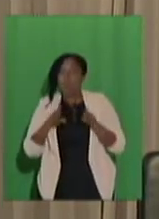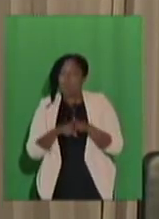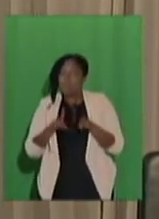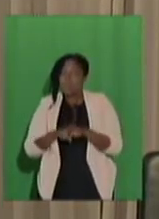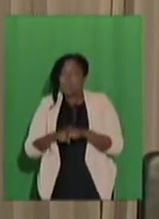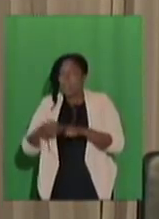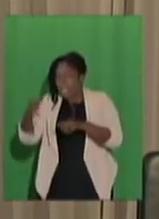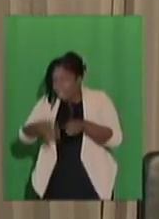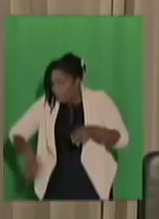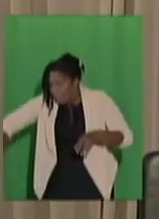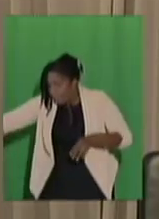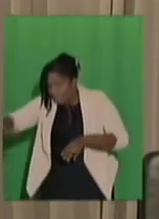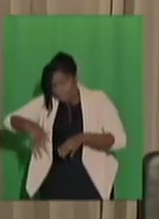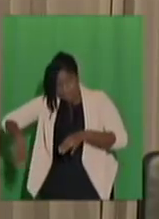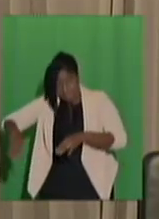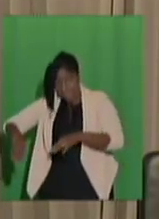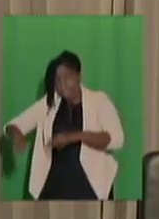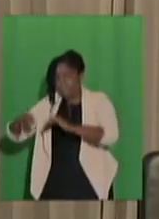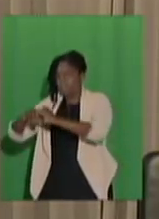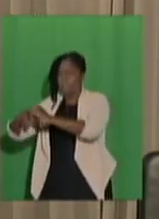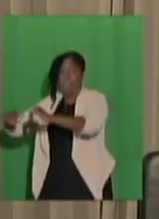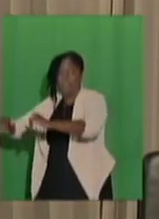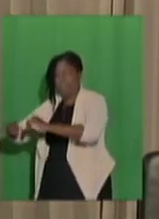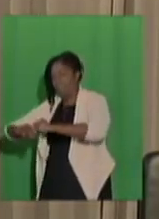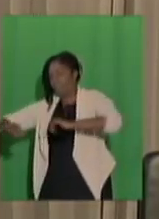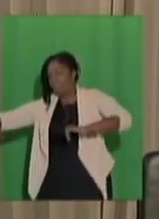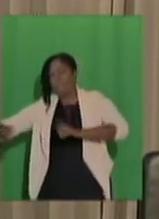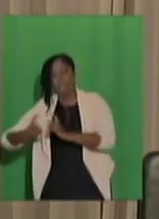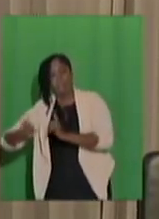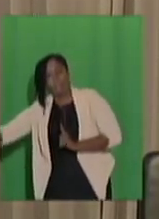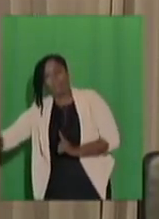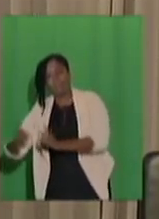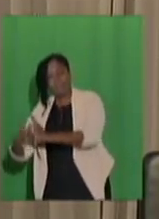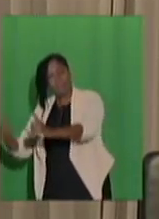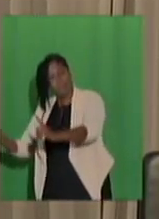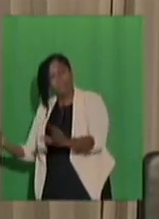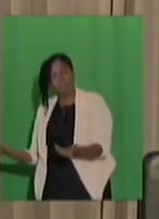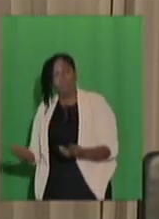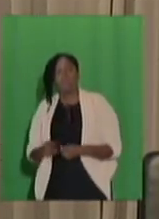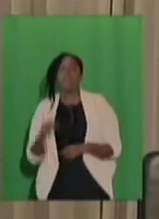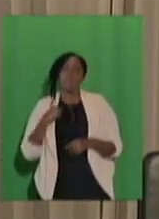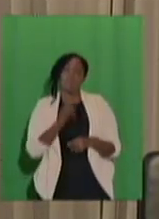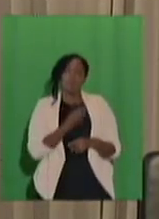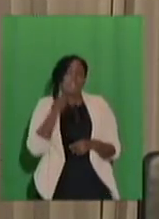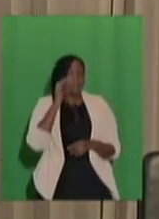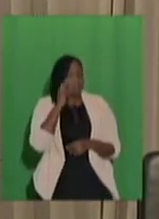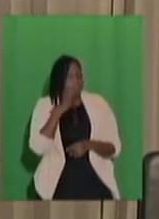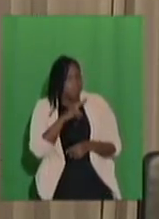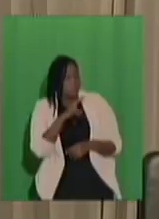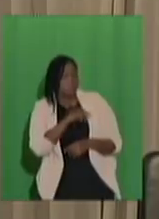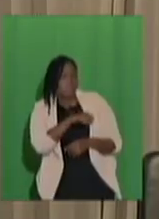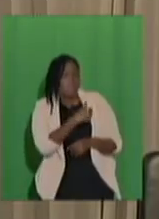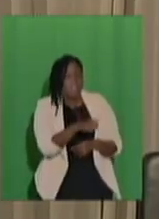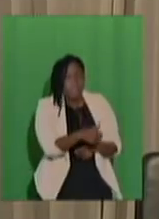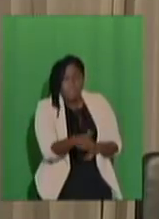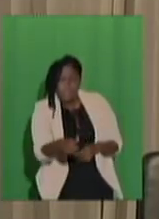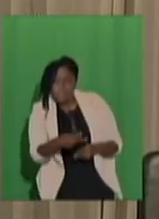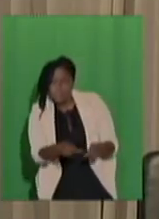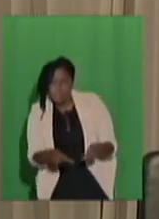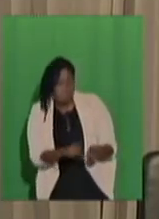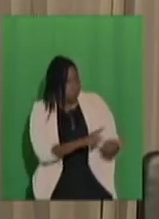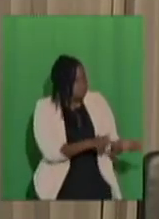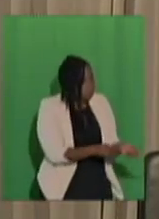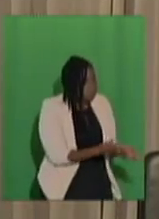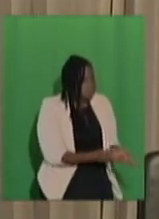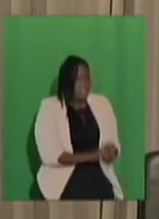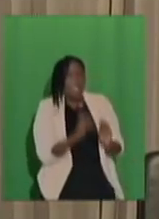to the general population. Had there been, we looked at alternate sites in all cases, and the ones that we choose are the ones that will